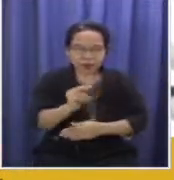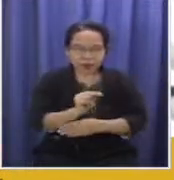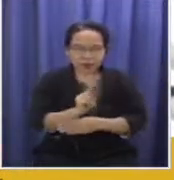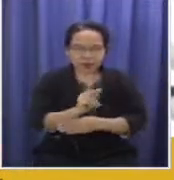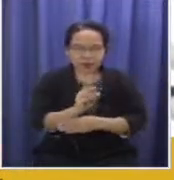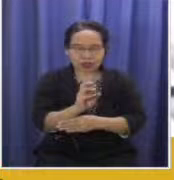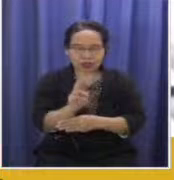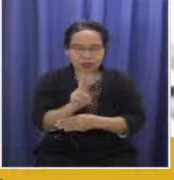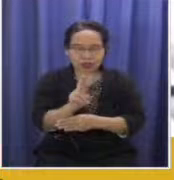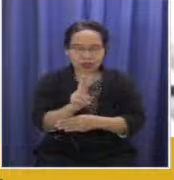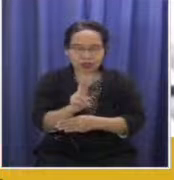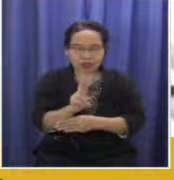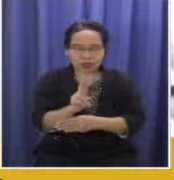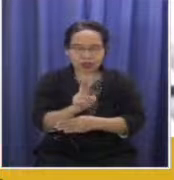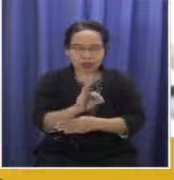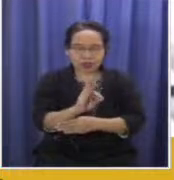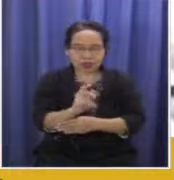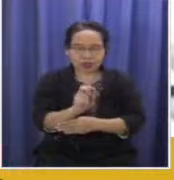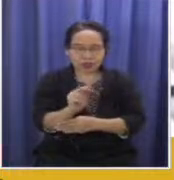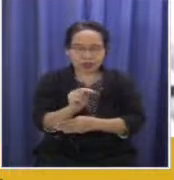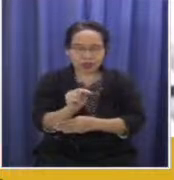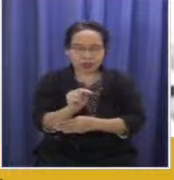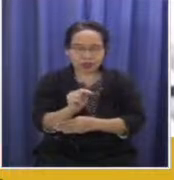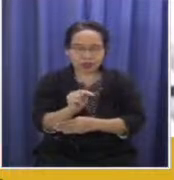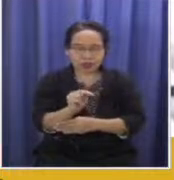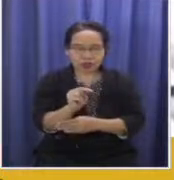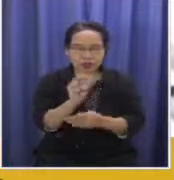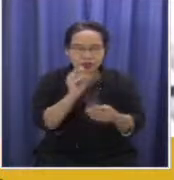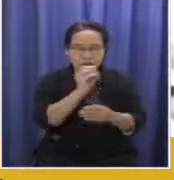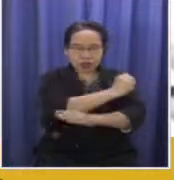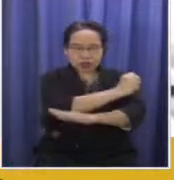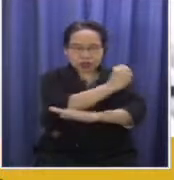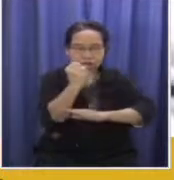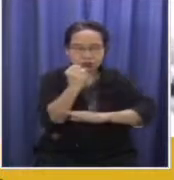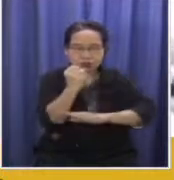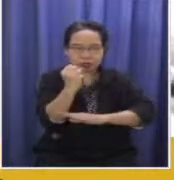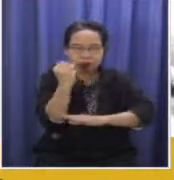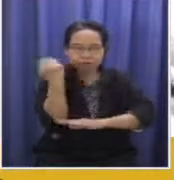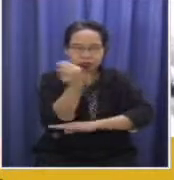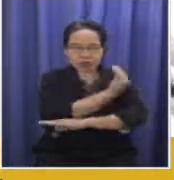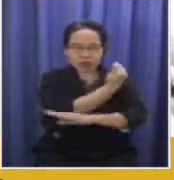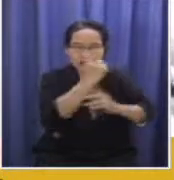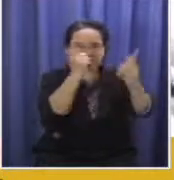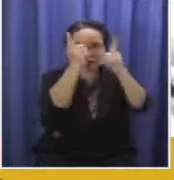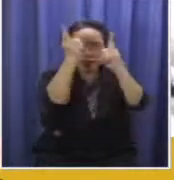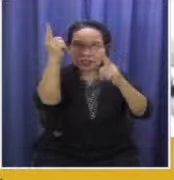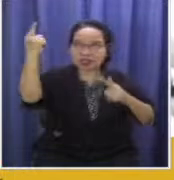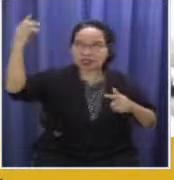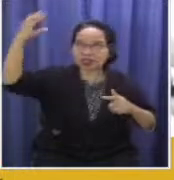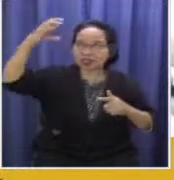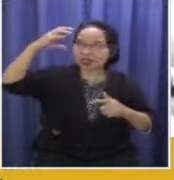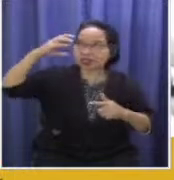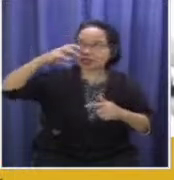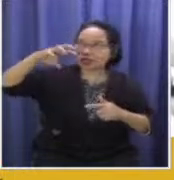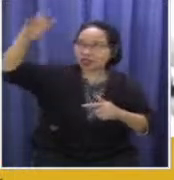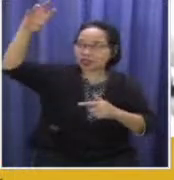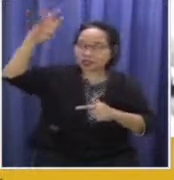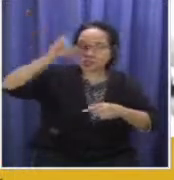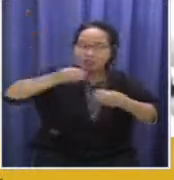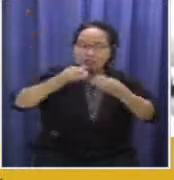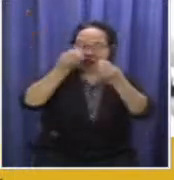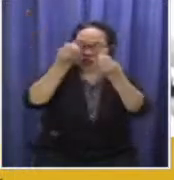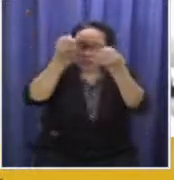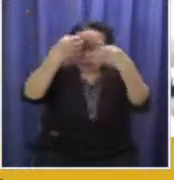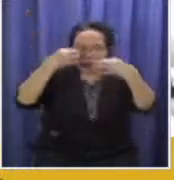nuclear fusion on the surface of our star, which is the sun, in order to give